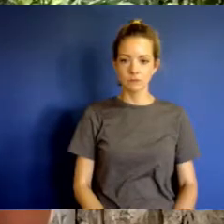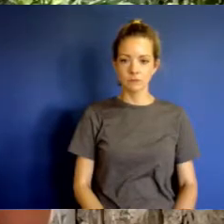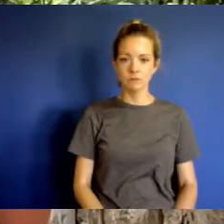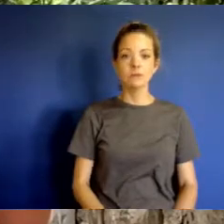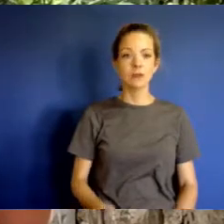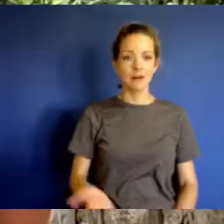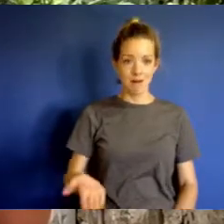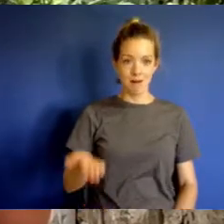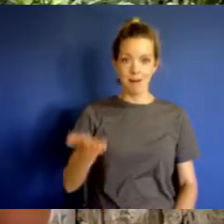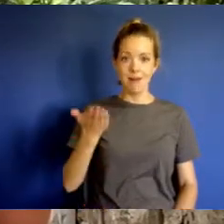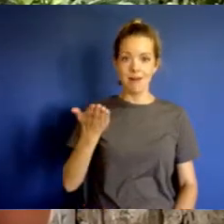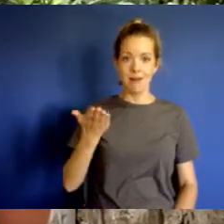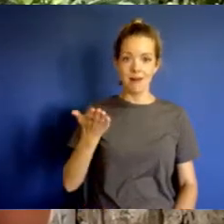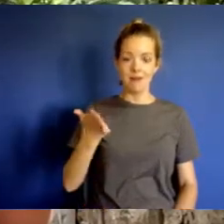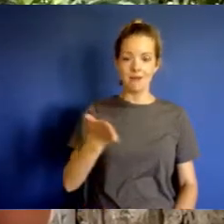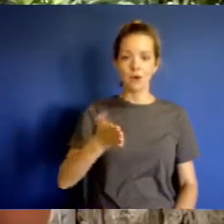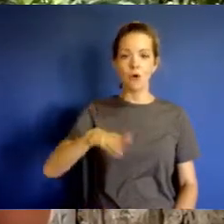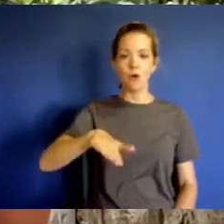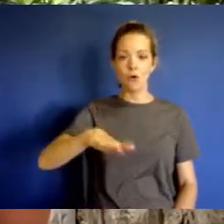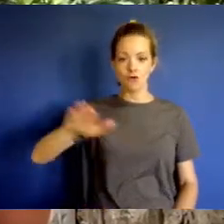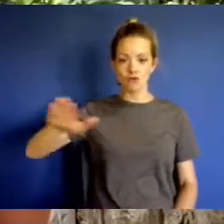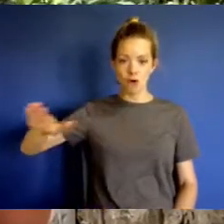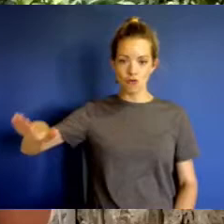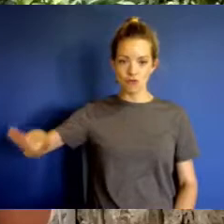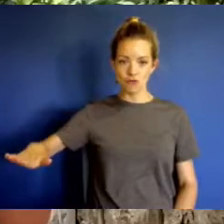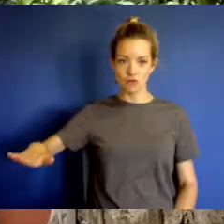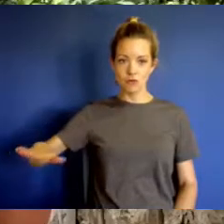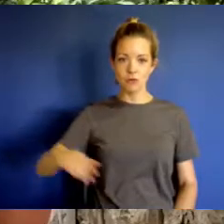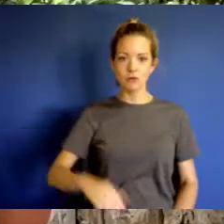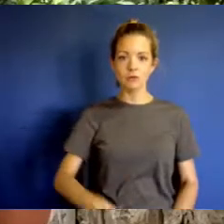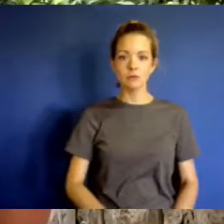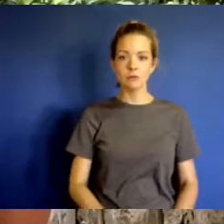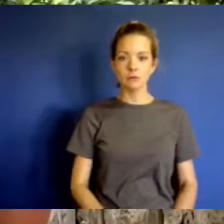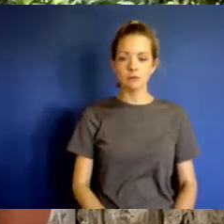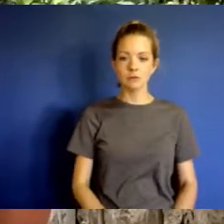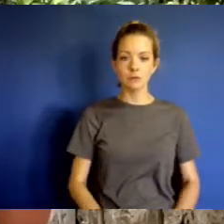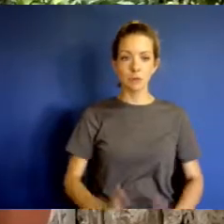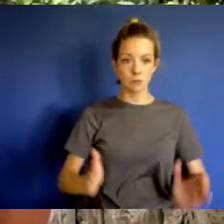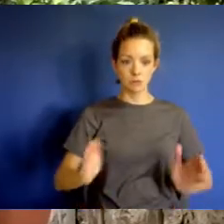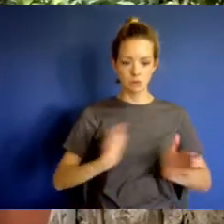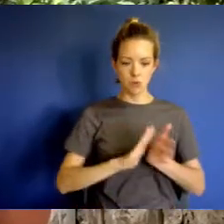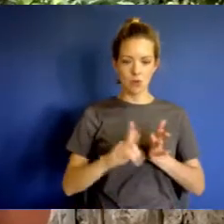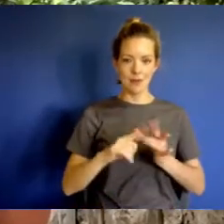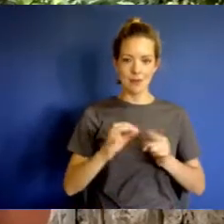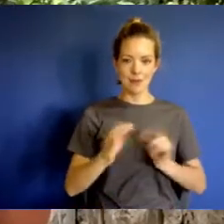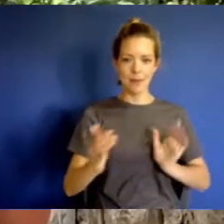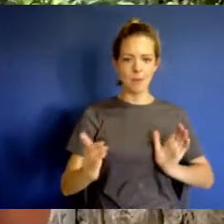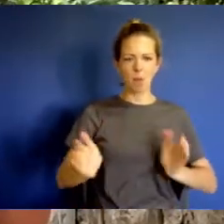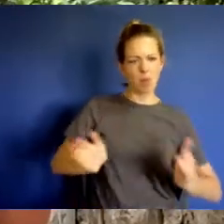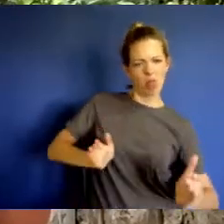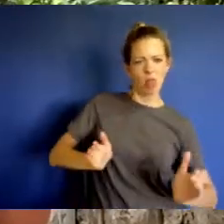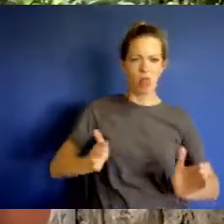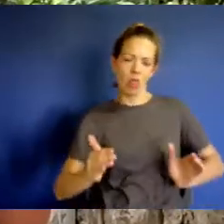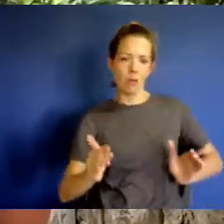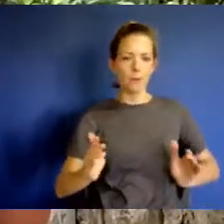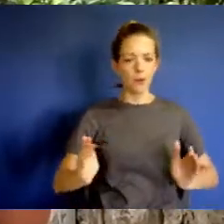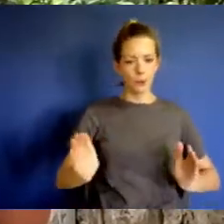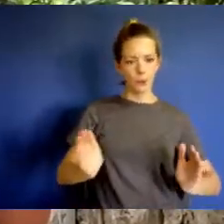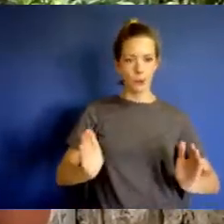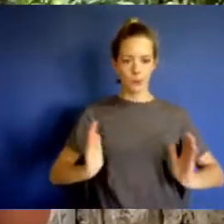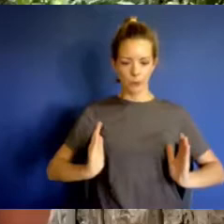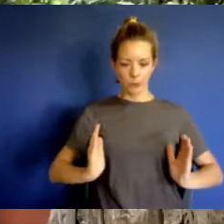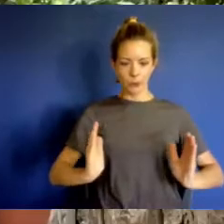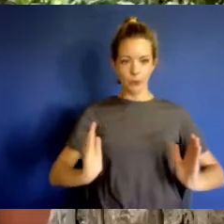Good, and then lift up, take it across, but get your hips in line. So we don't want to do this and lift back that